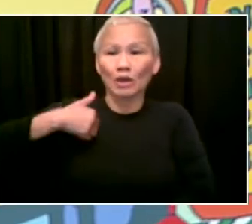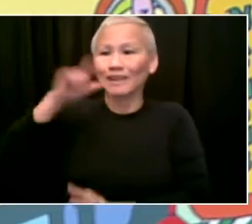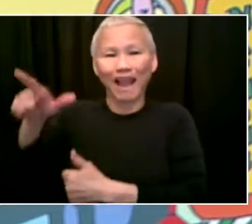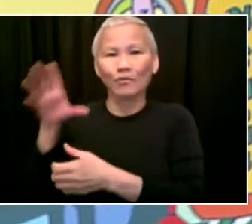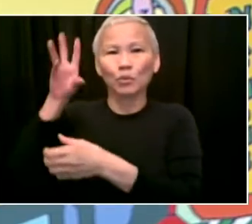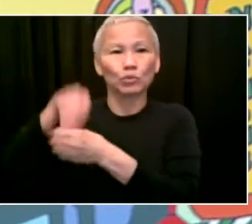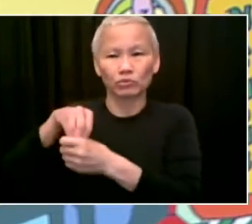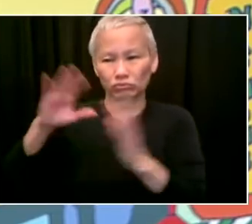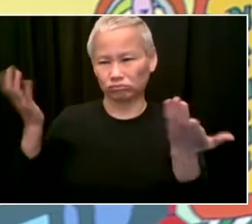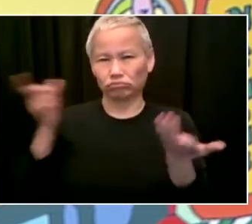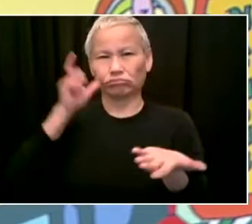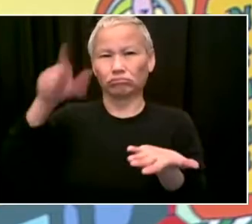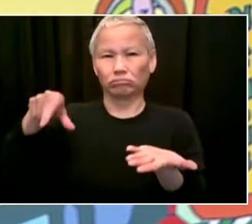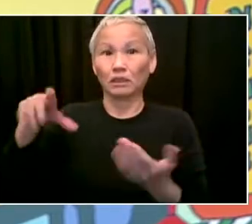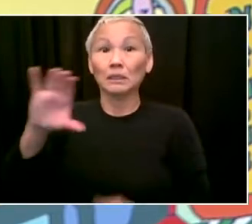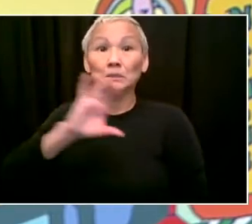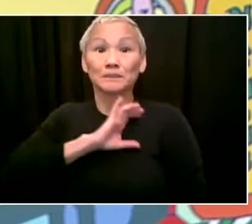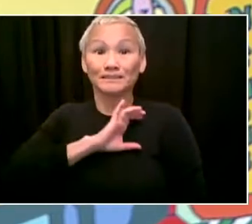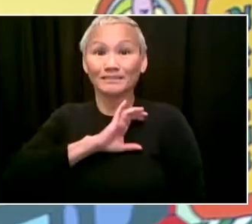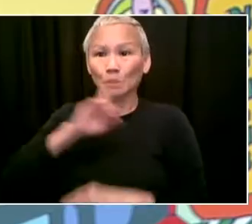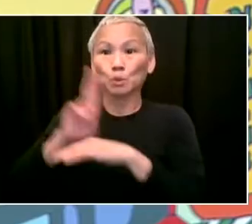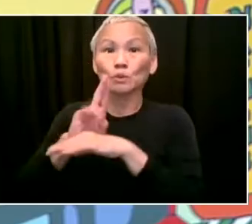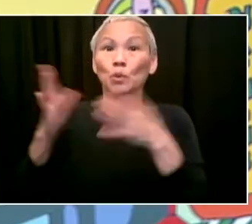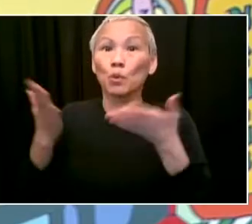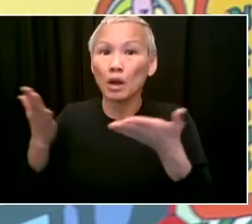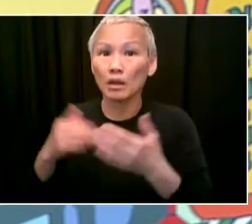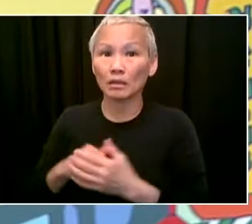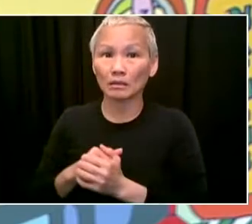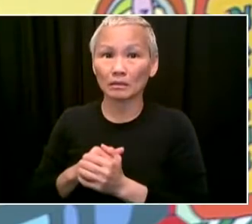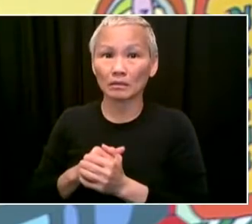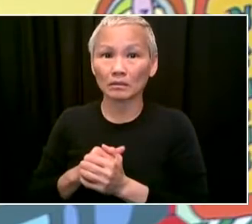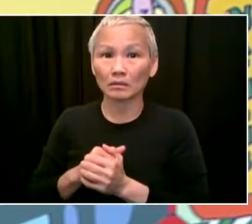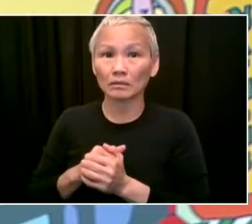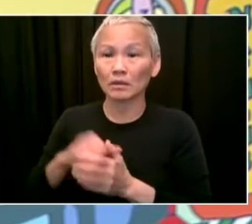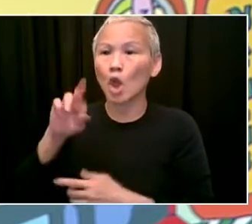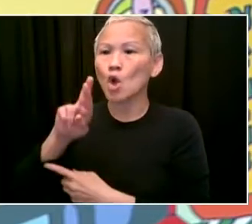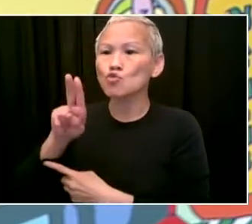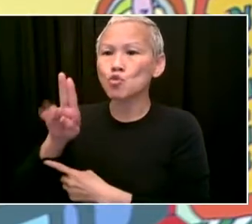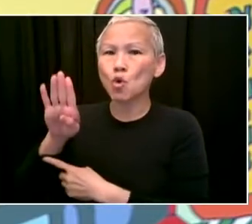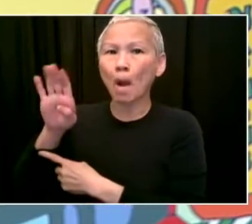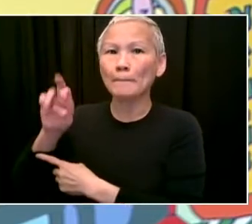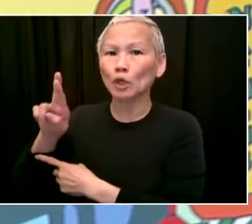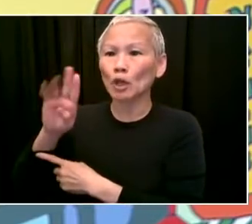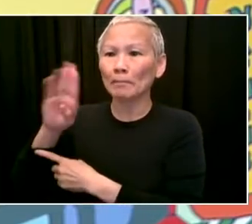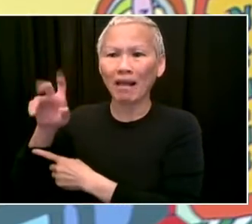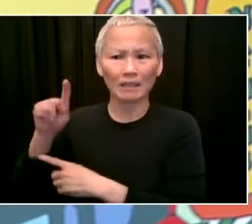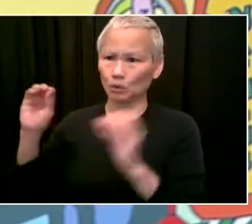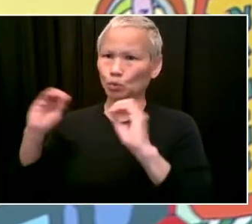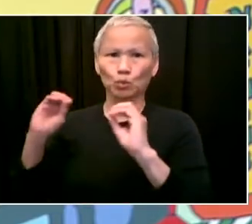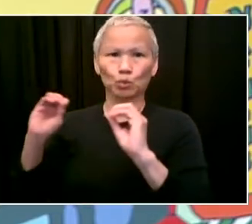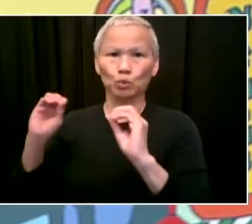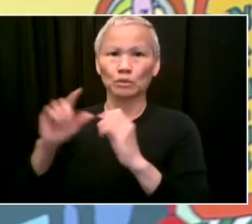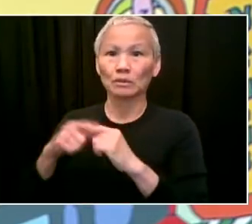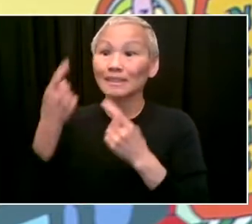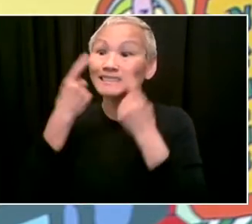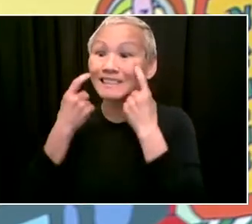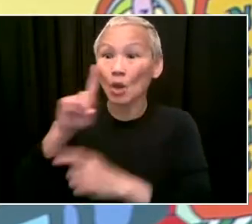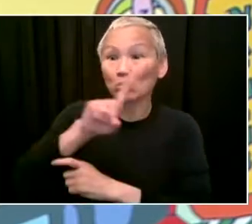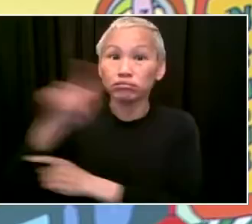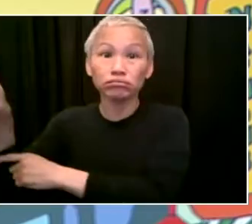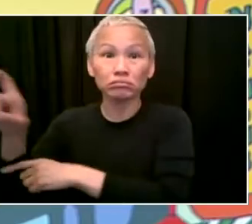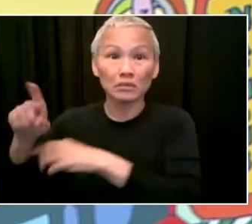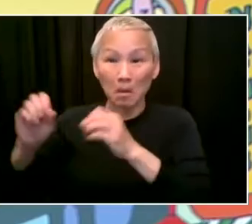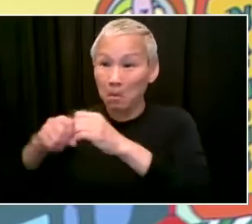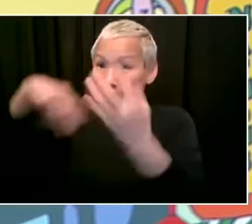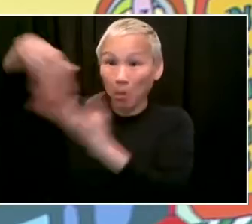You know, there are things we need to do better, but I'm also quite clear that we got through that, and here we are now, deep